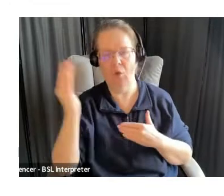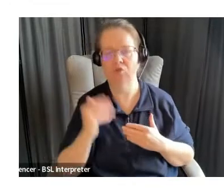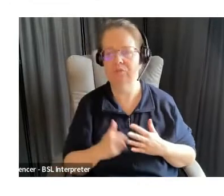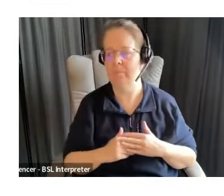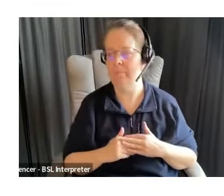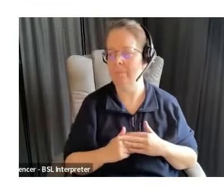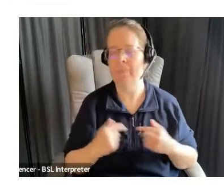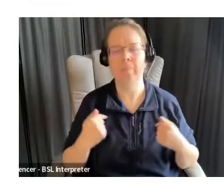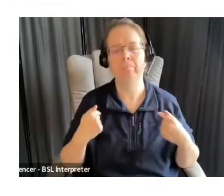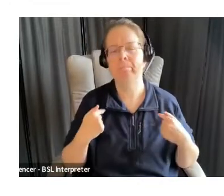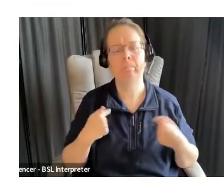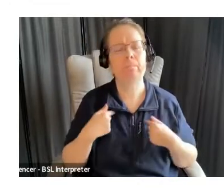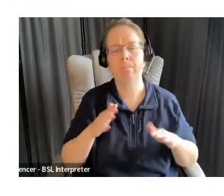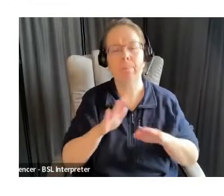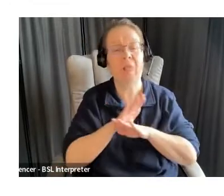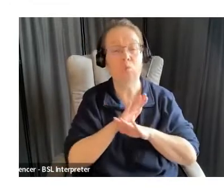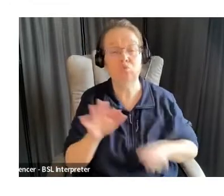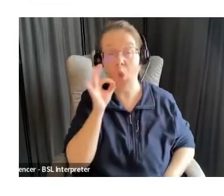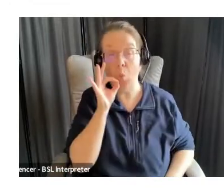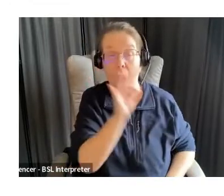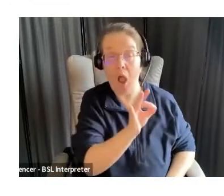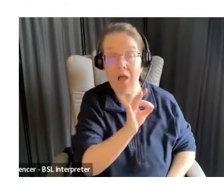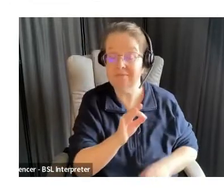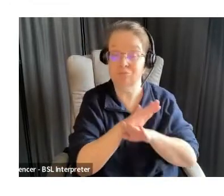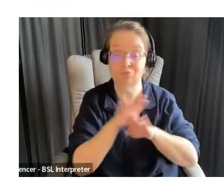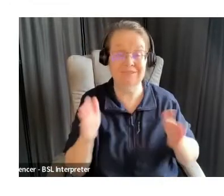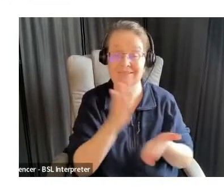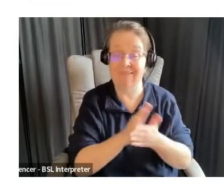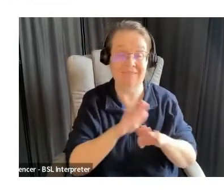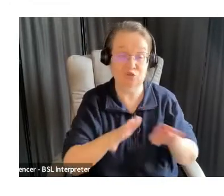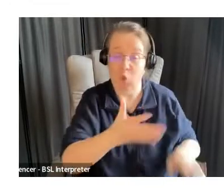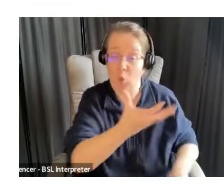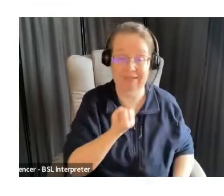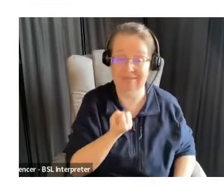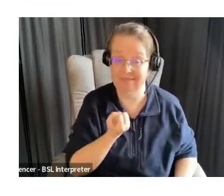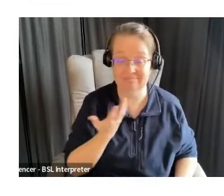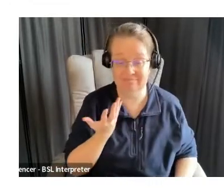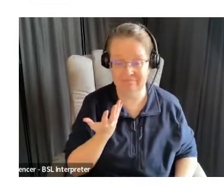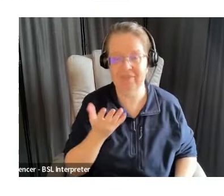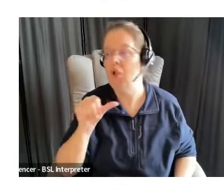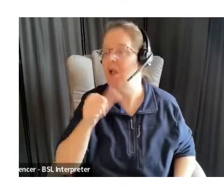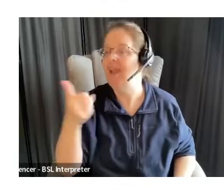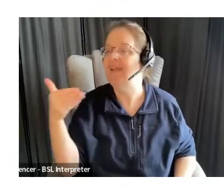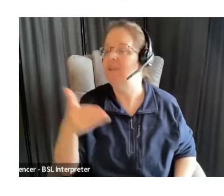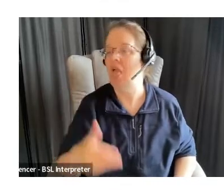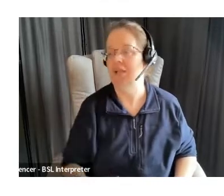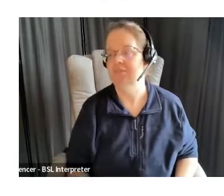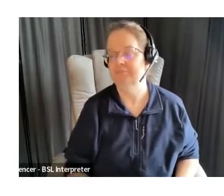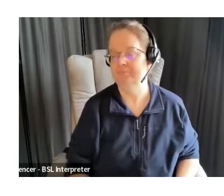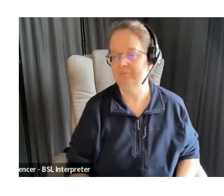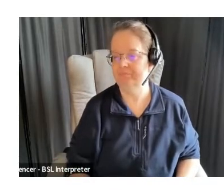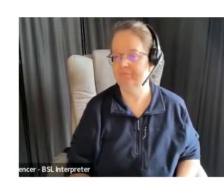I say, if we don't ask, we don't get, right, Toby? Absolutely. Next slide.